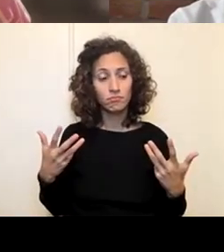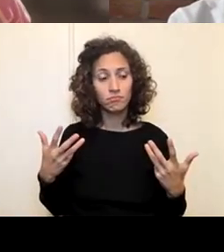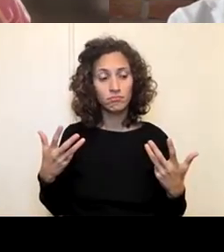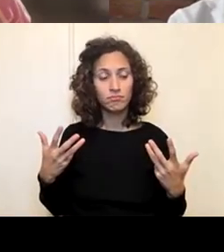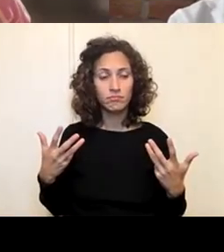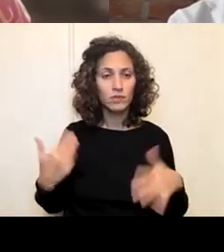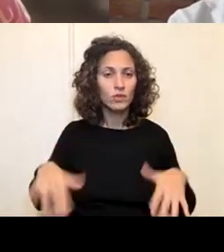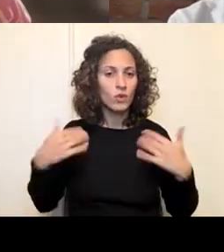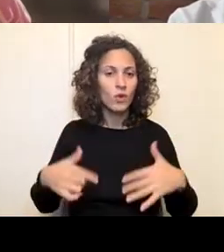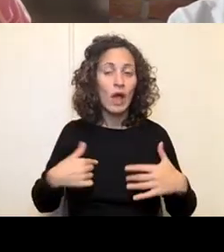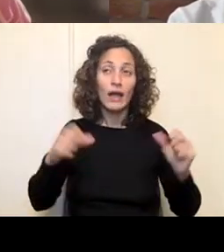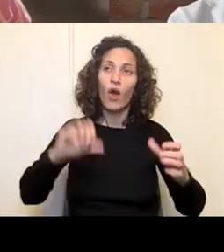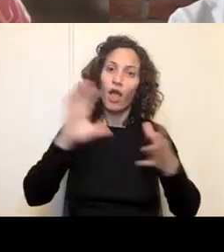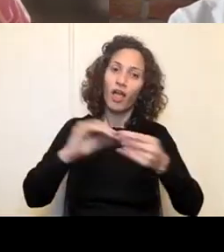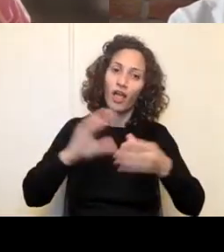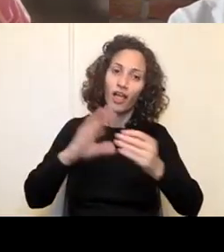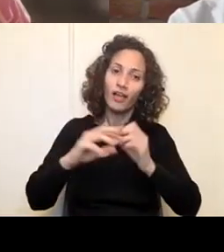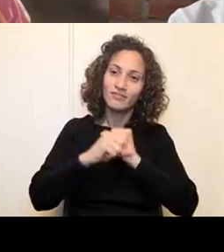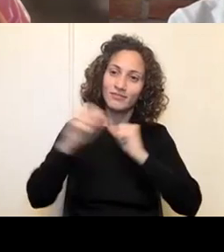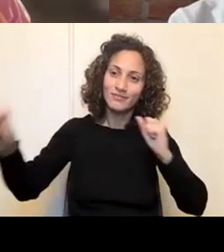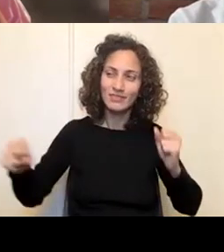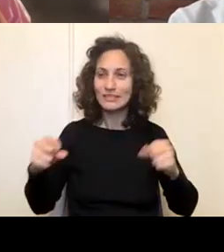there's so much I could say about it, and there's so little time.